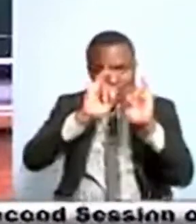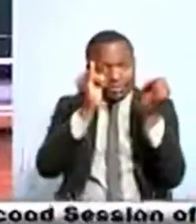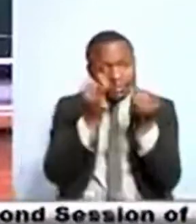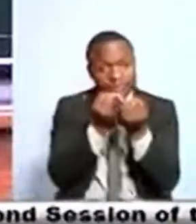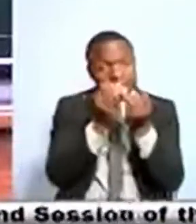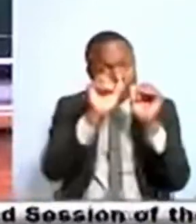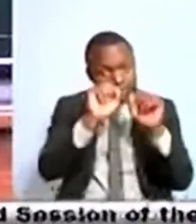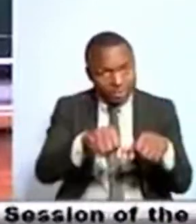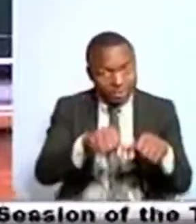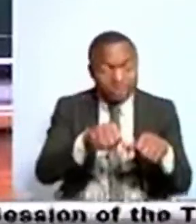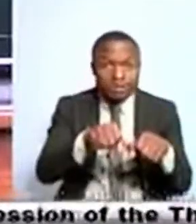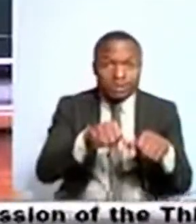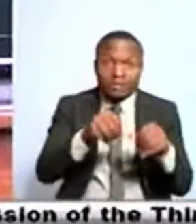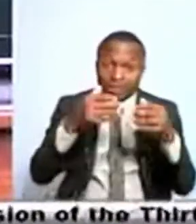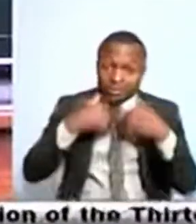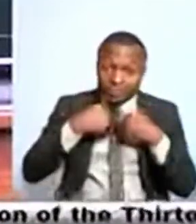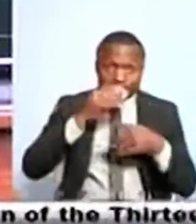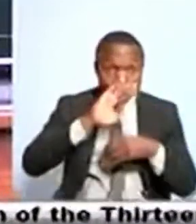you. So,